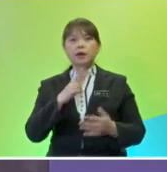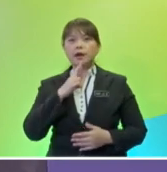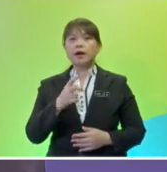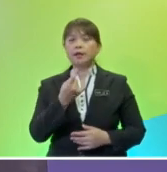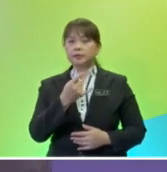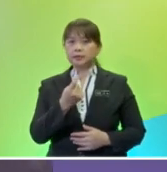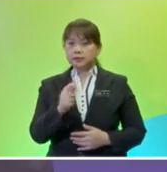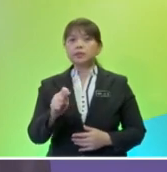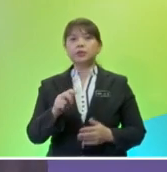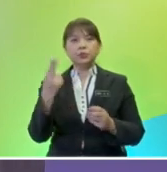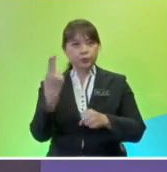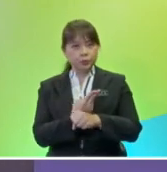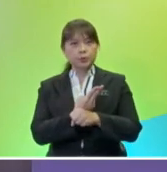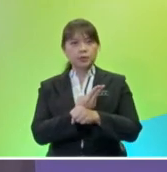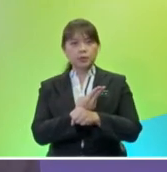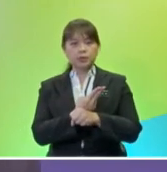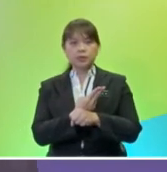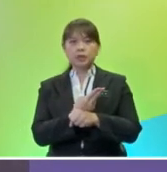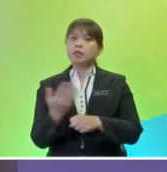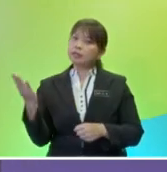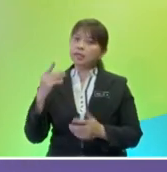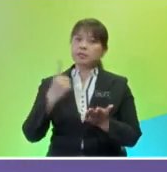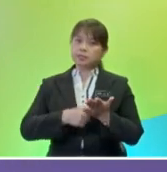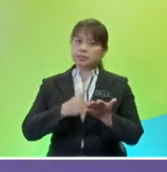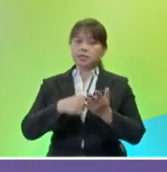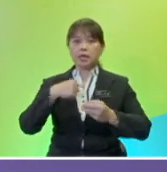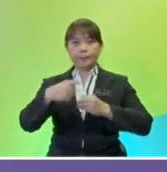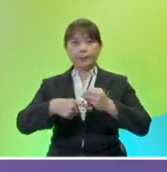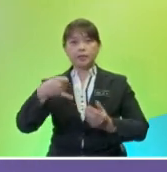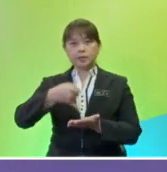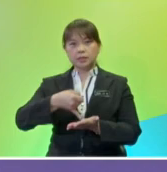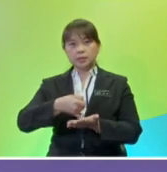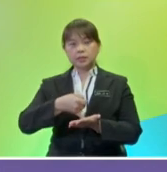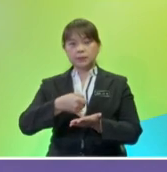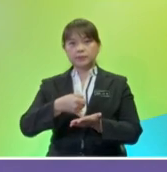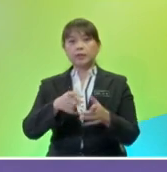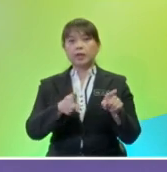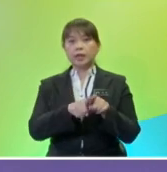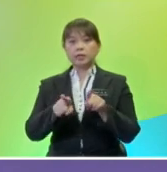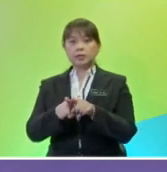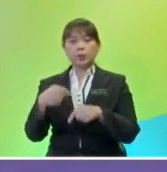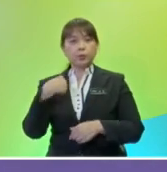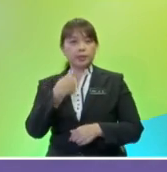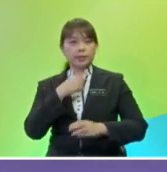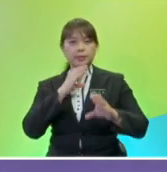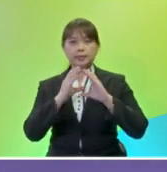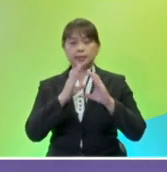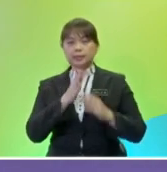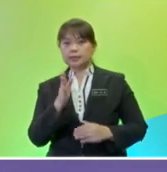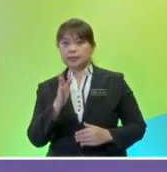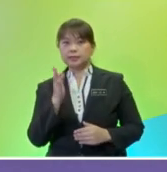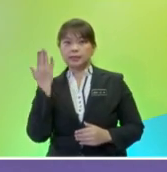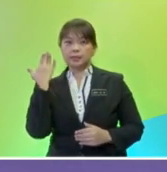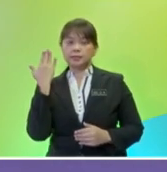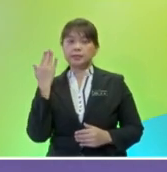of the magnets? Mm. Okay, let's discuss about it. Okay. So, as we said just now, there are a few uses